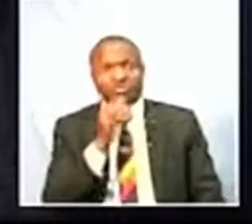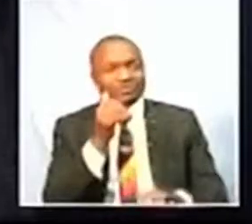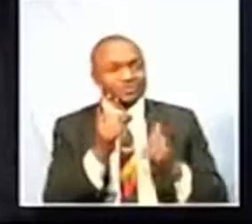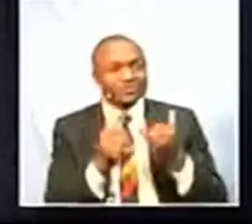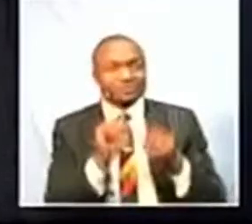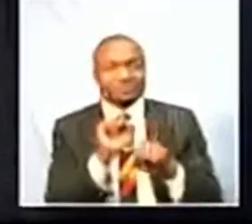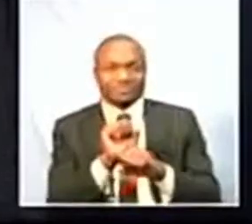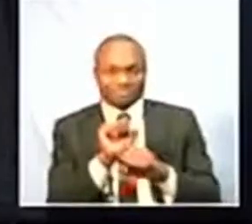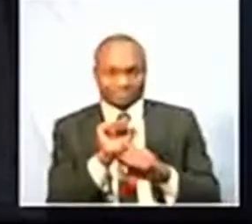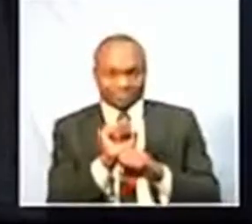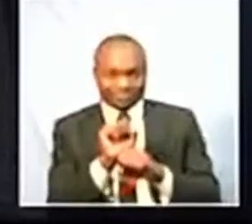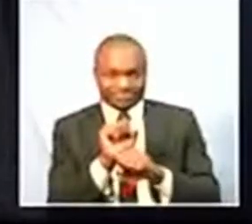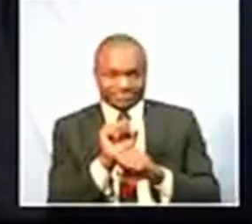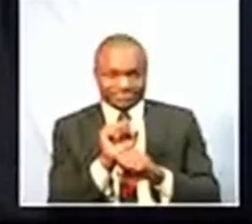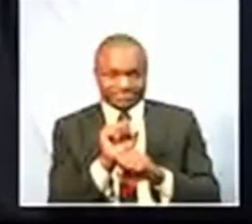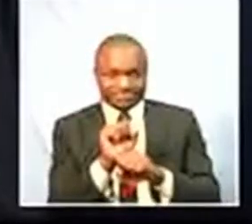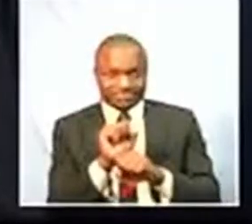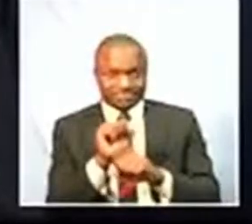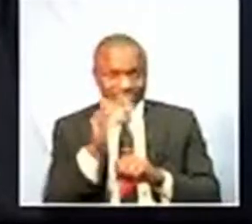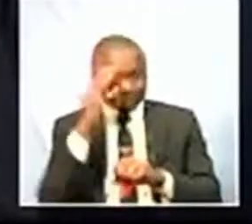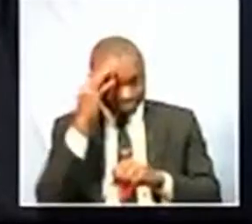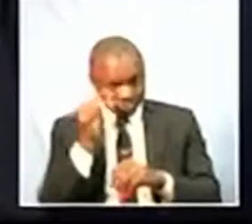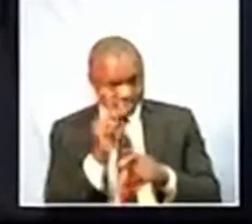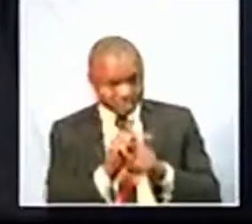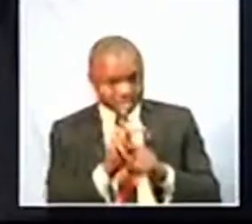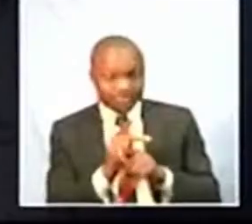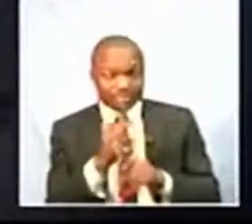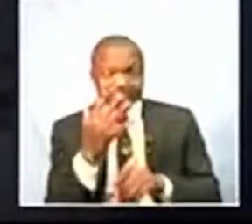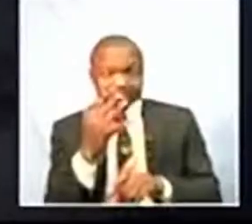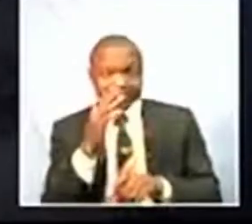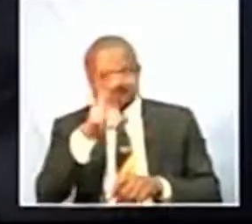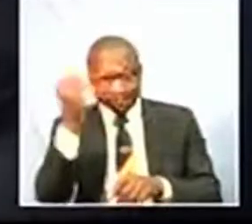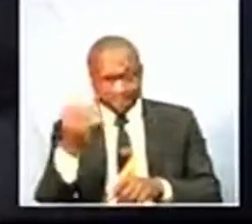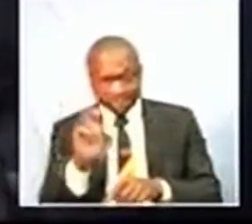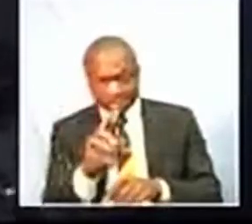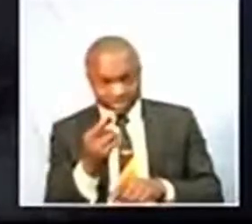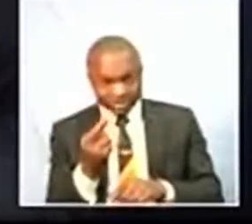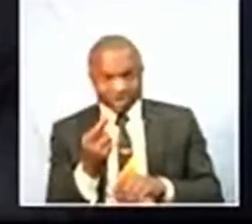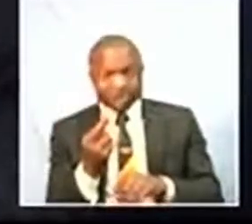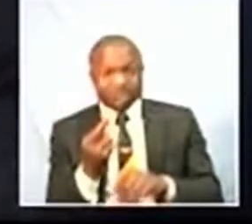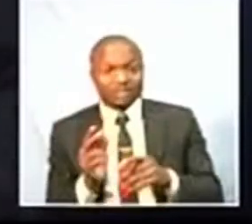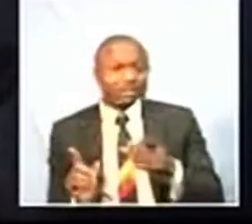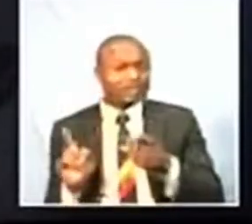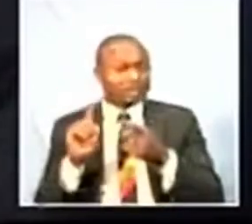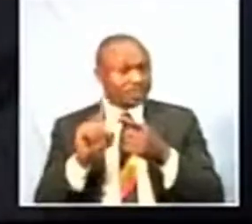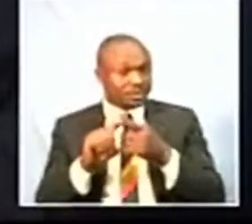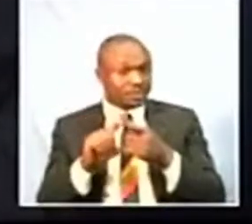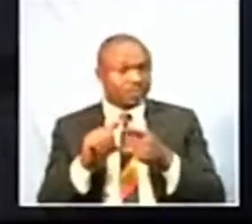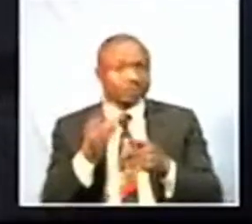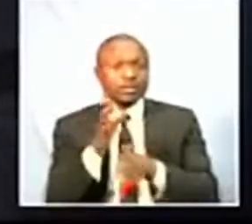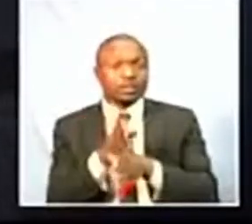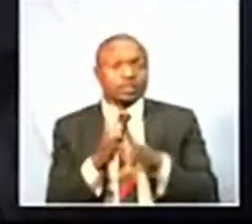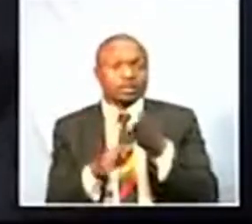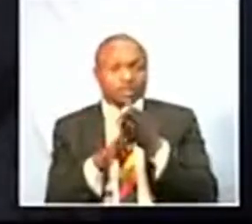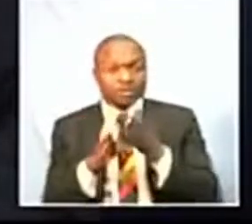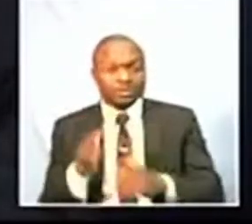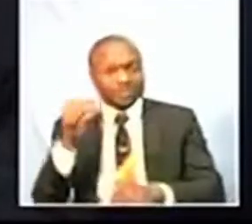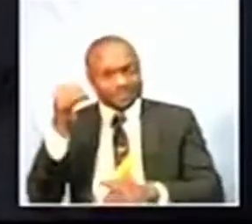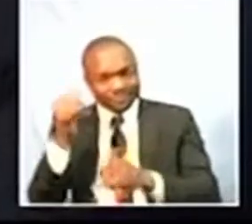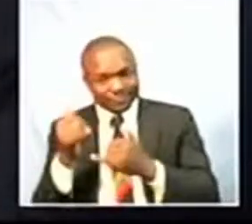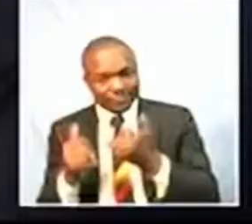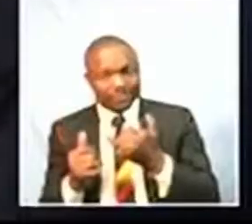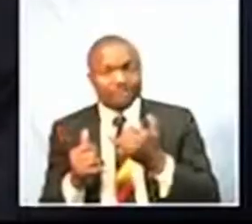because the idea of keeping 5% retention is until the contractor has met all his